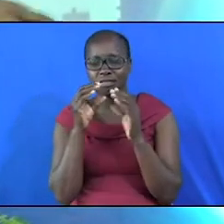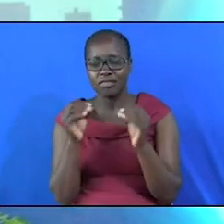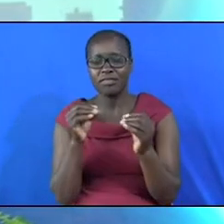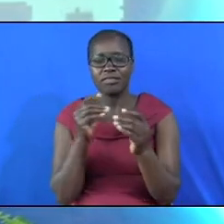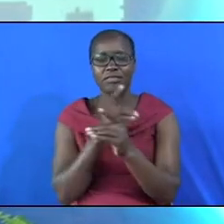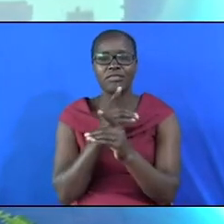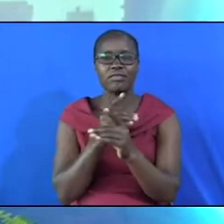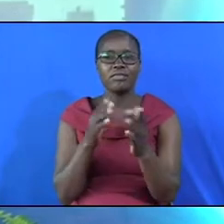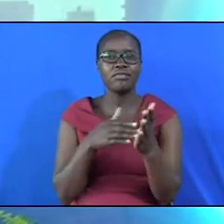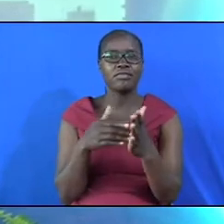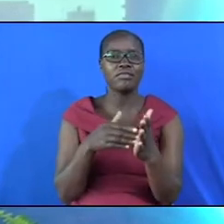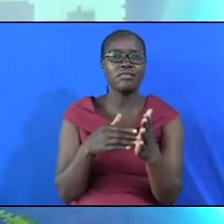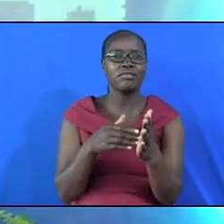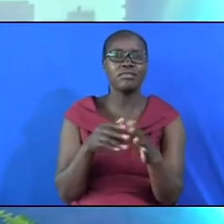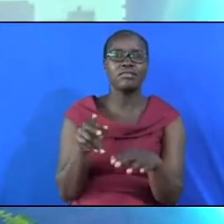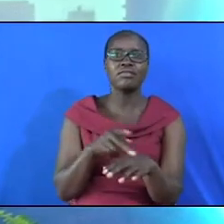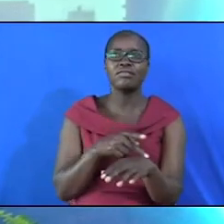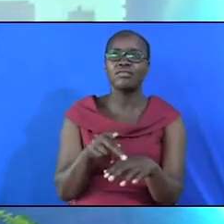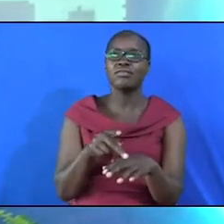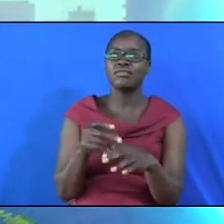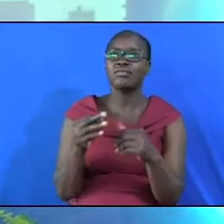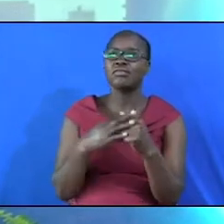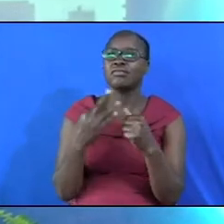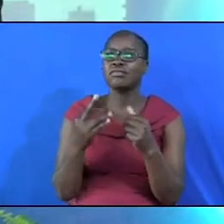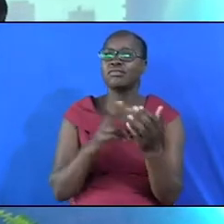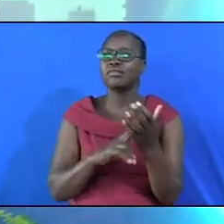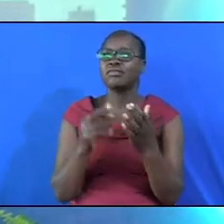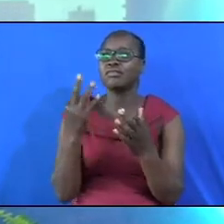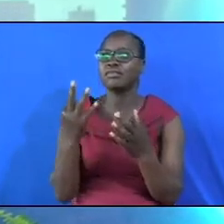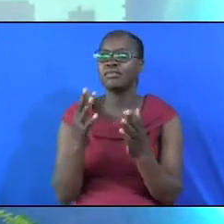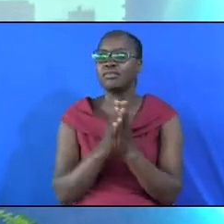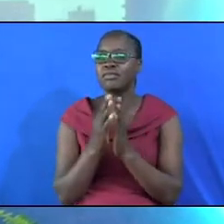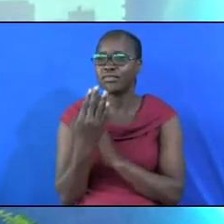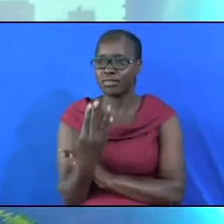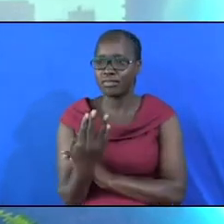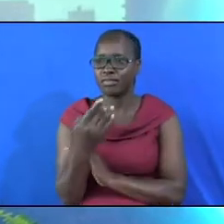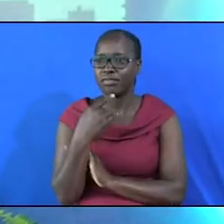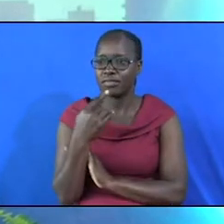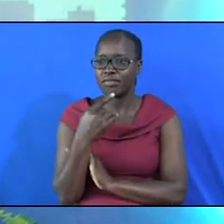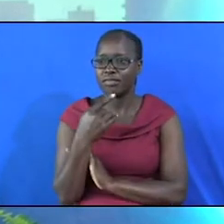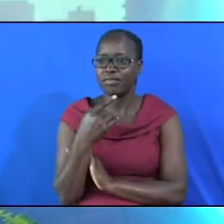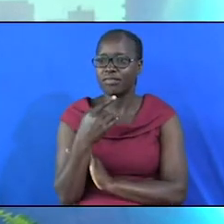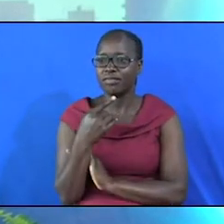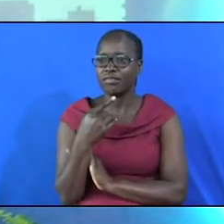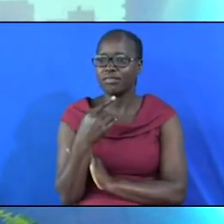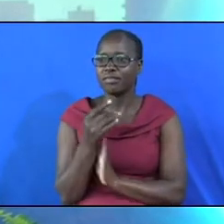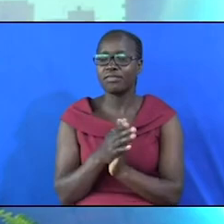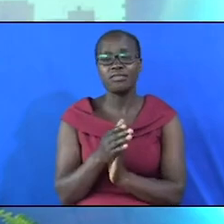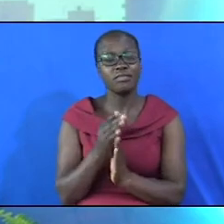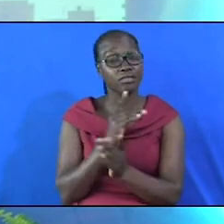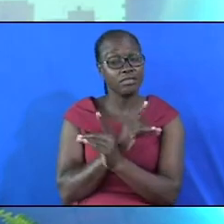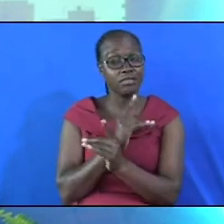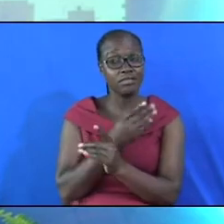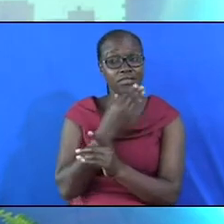That is the Bible. That is Psalms 82, verses 3 and 4. He says, defend the